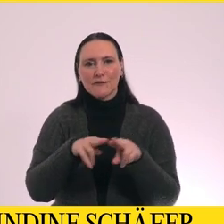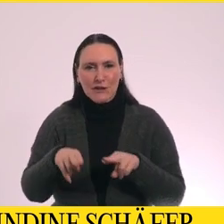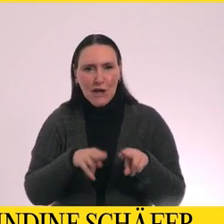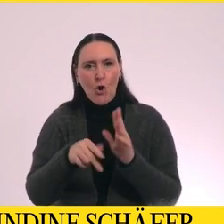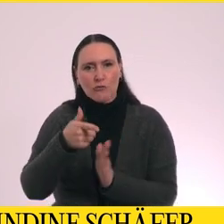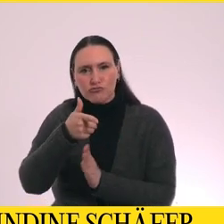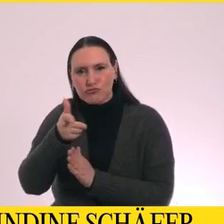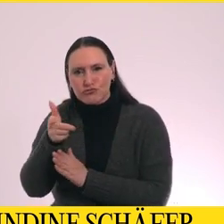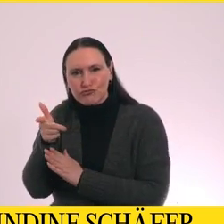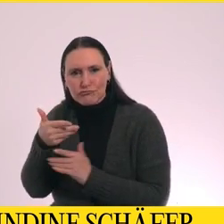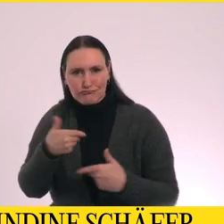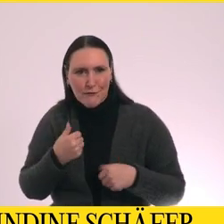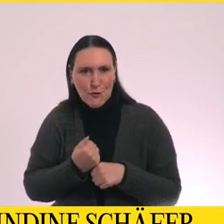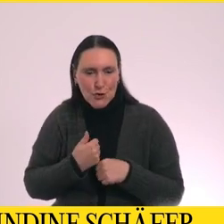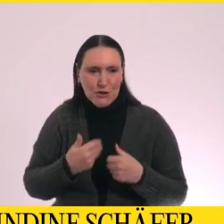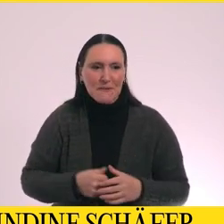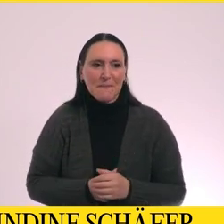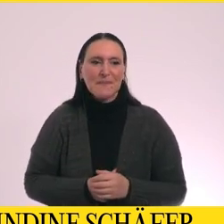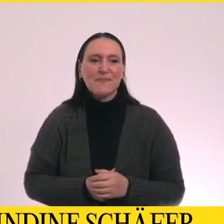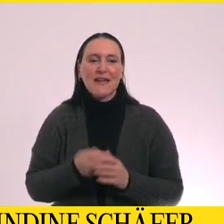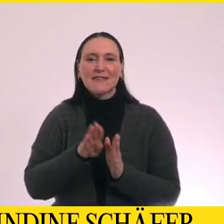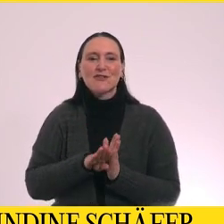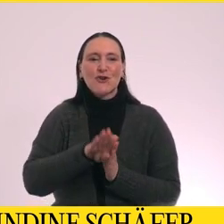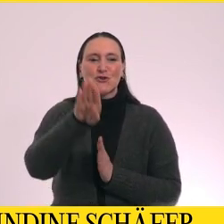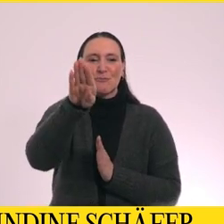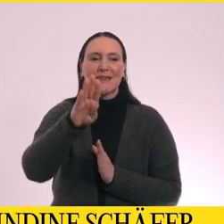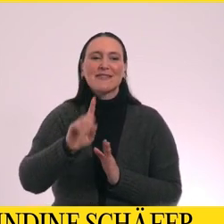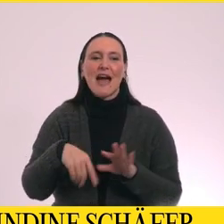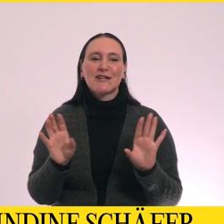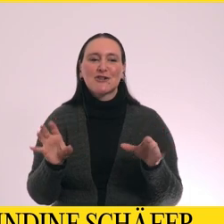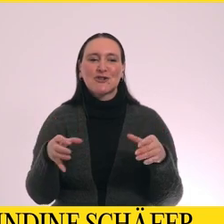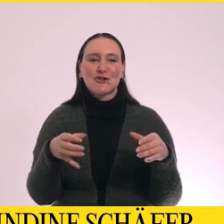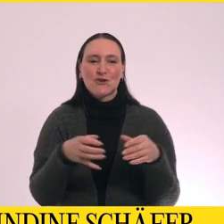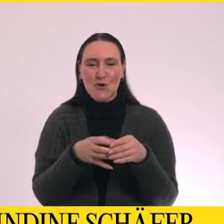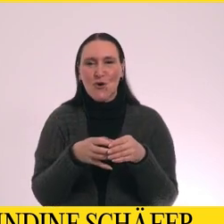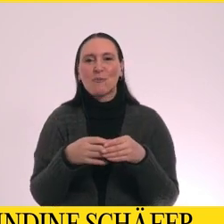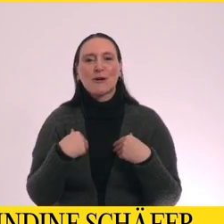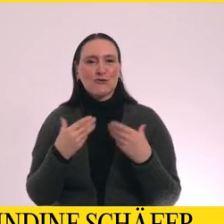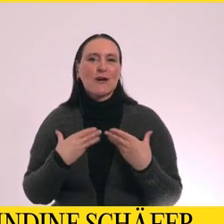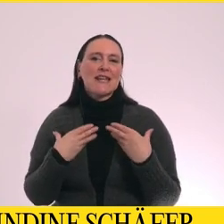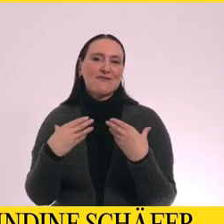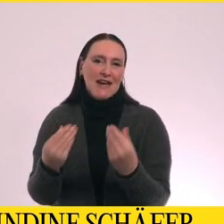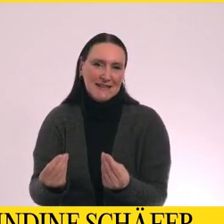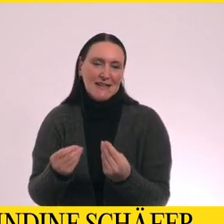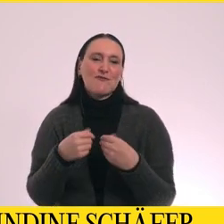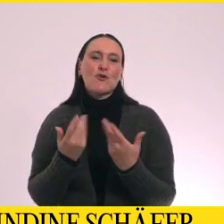invited to be a part of the documenta group. I thought this was water, I'm sorry. Of the documenta